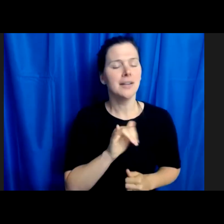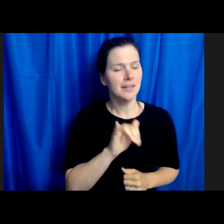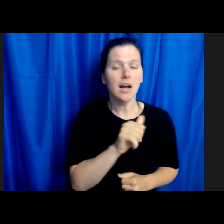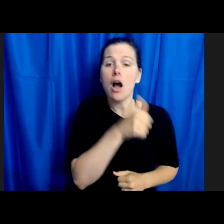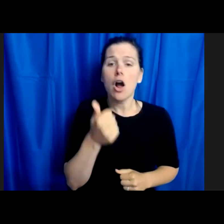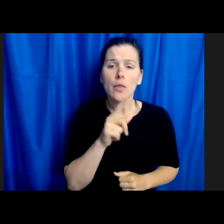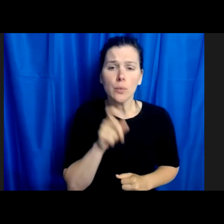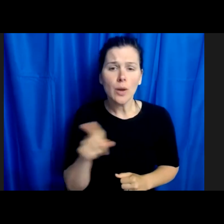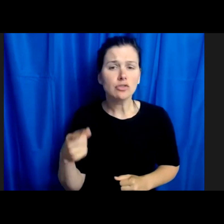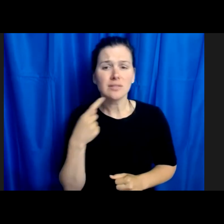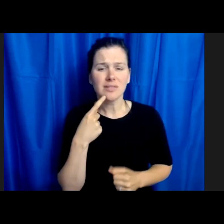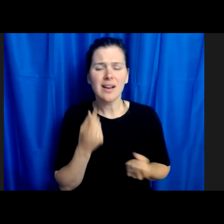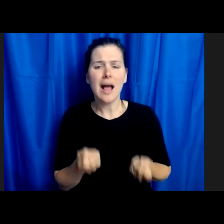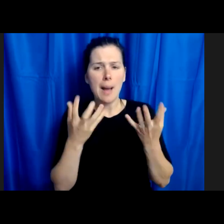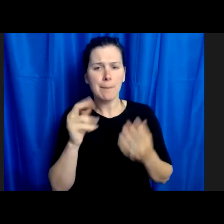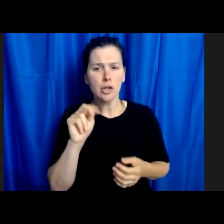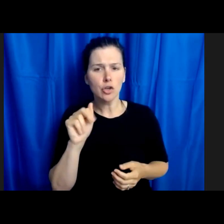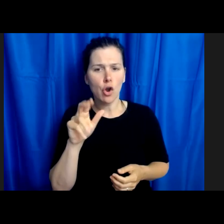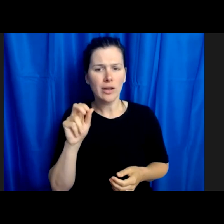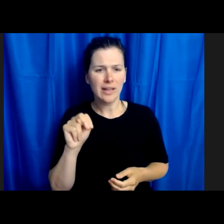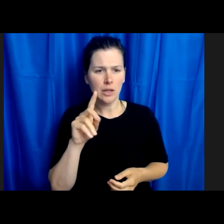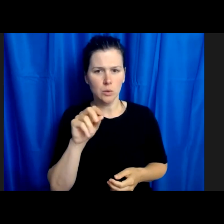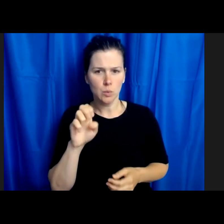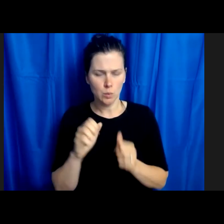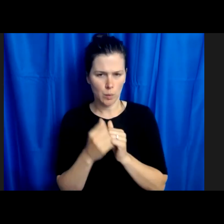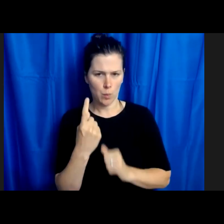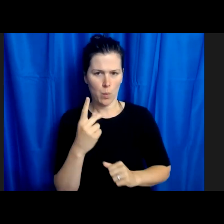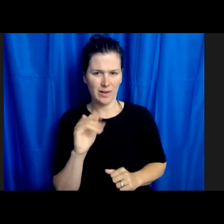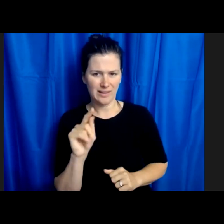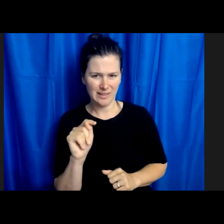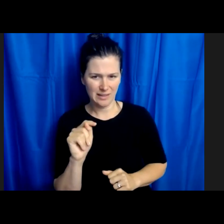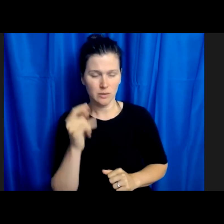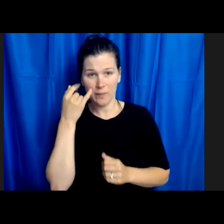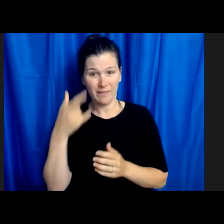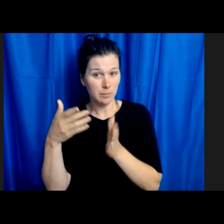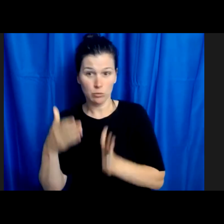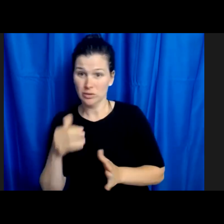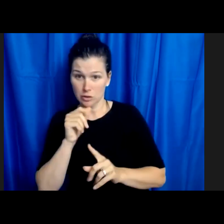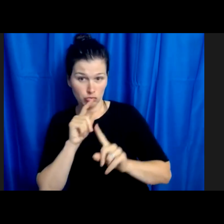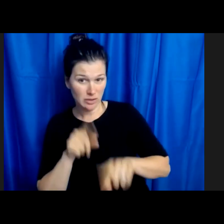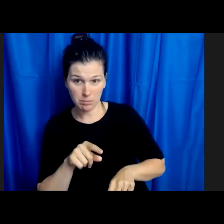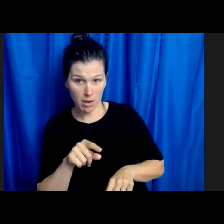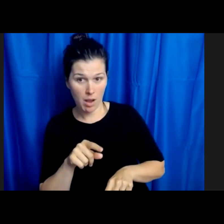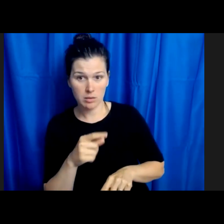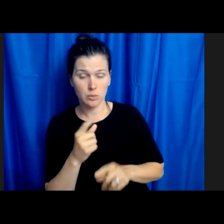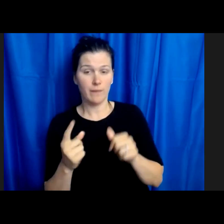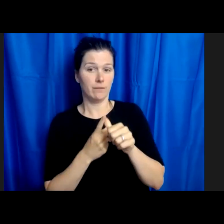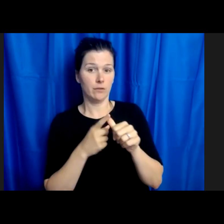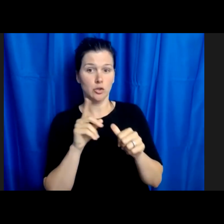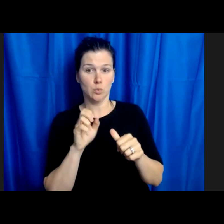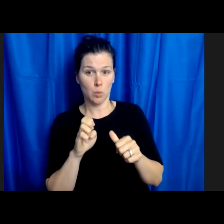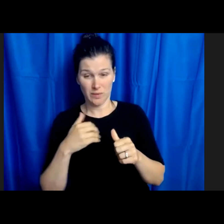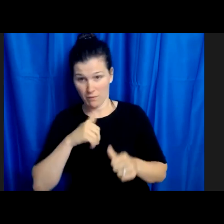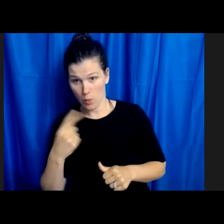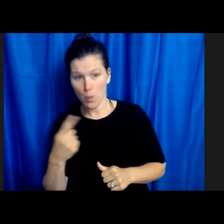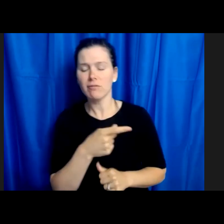many Narcan doses come in one kit? i.e. if a person doesn't respond to the first dose, is there another in the kit? Yes. Each